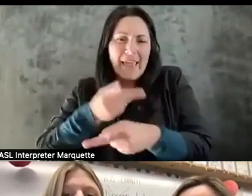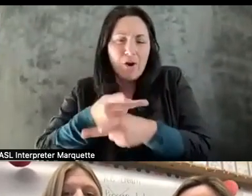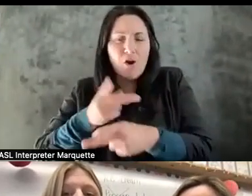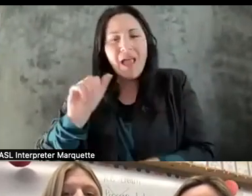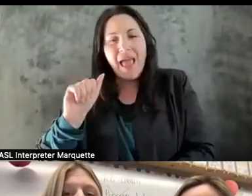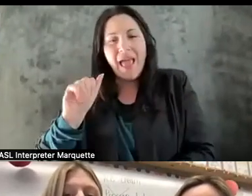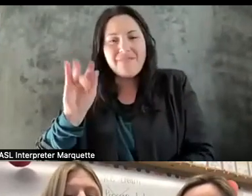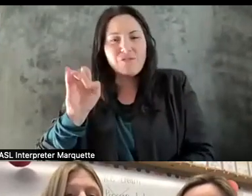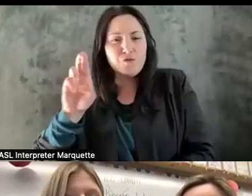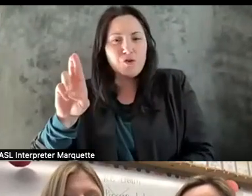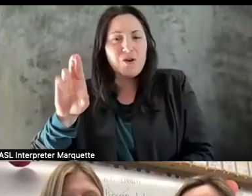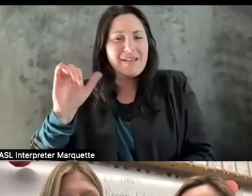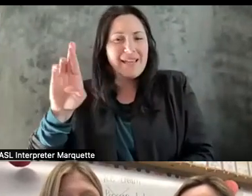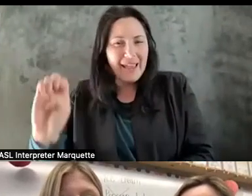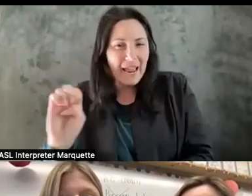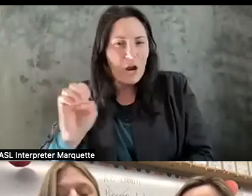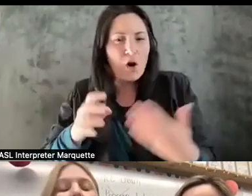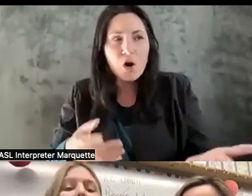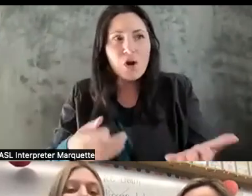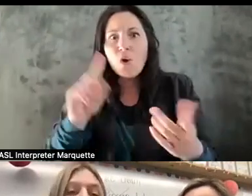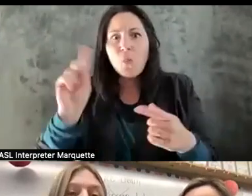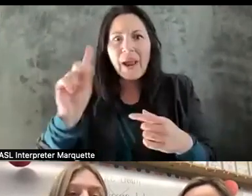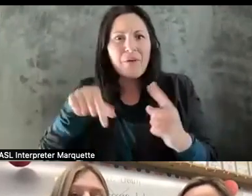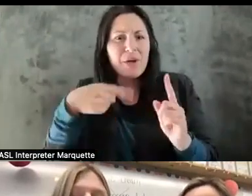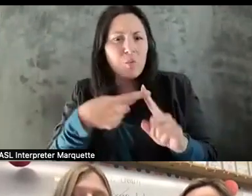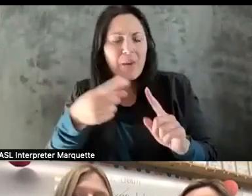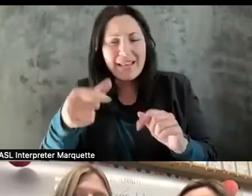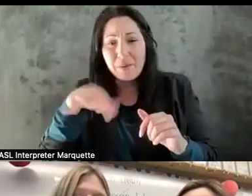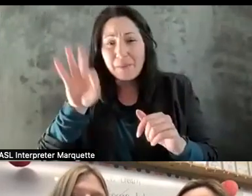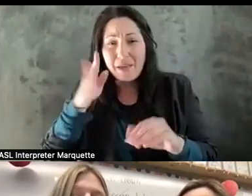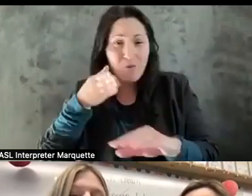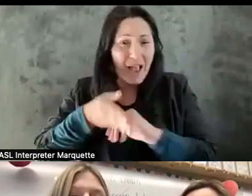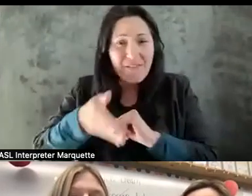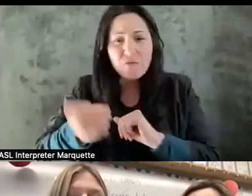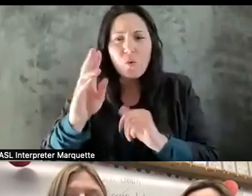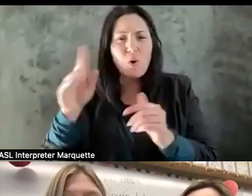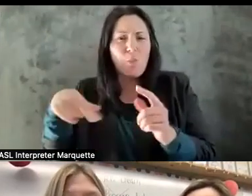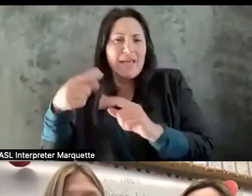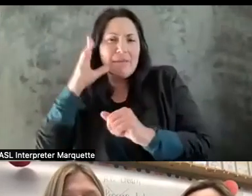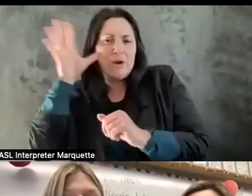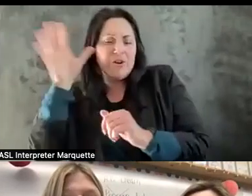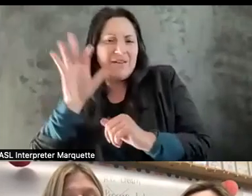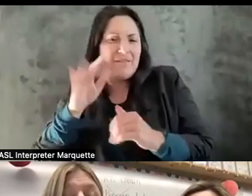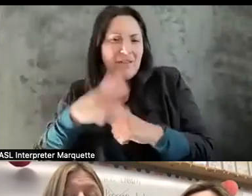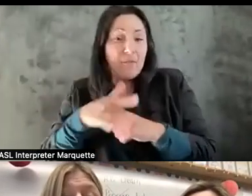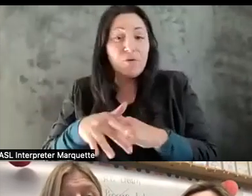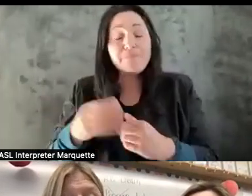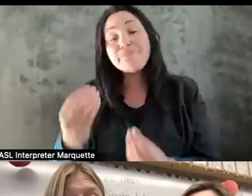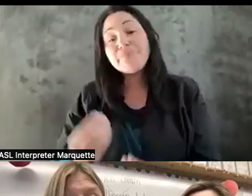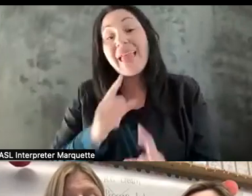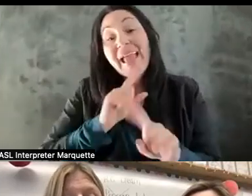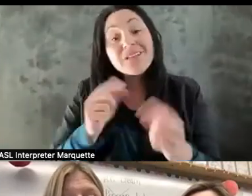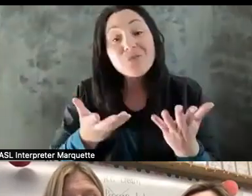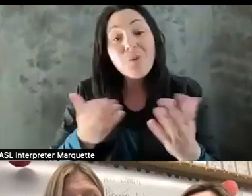can we pick up as soon as the parent is available? All of our after school program information is listed on our inside